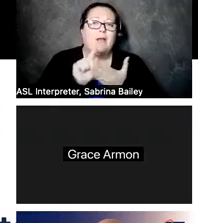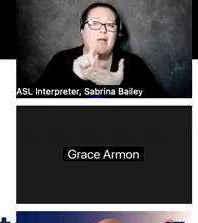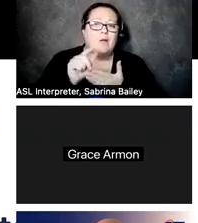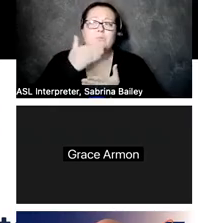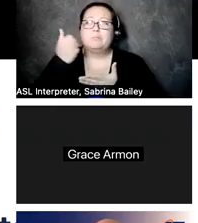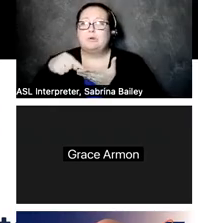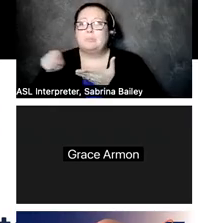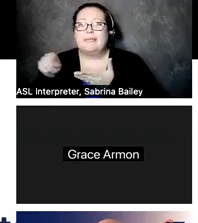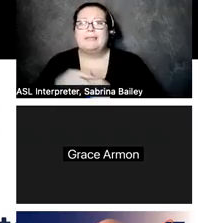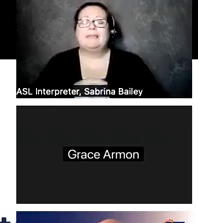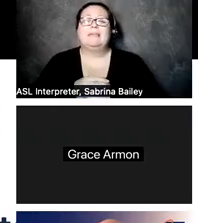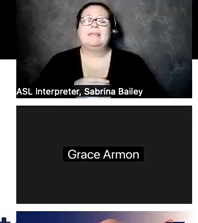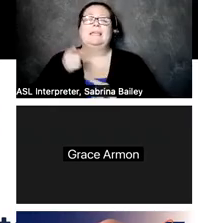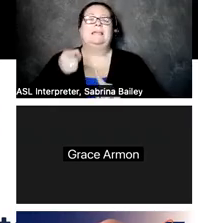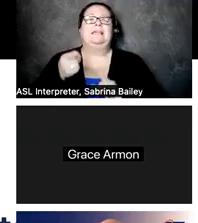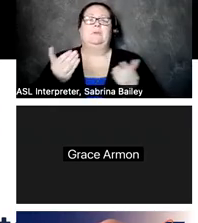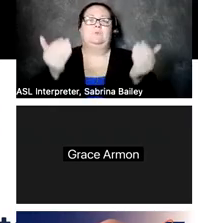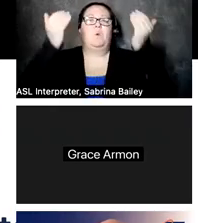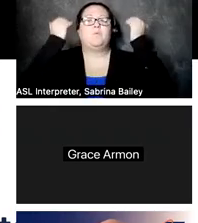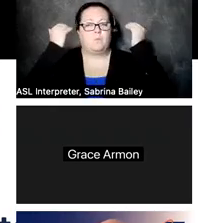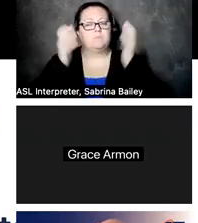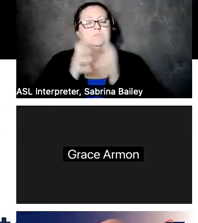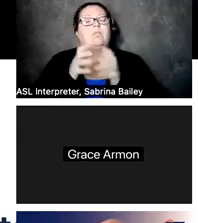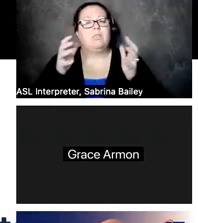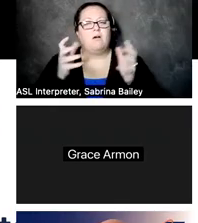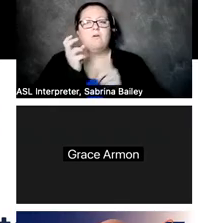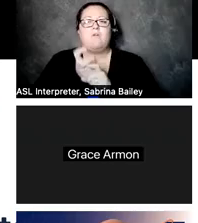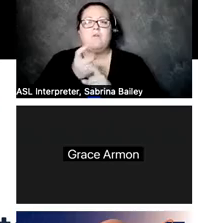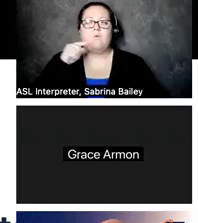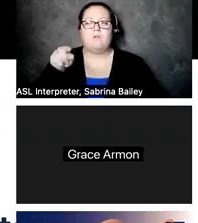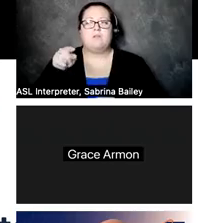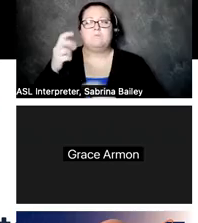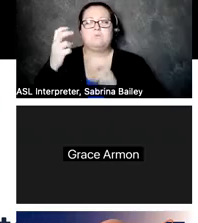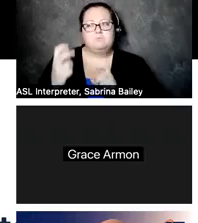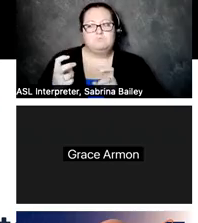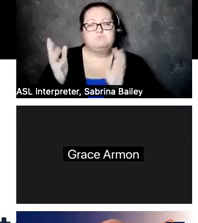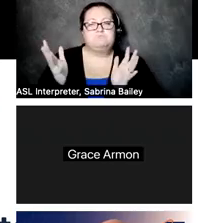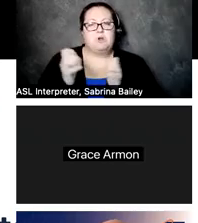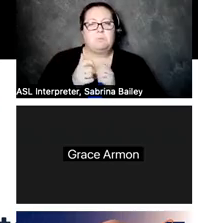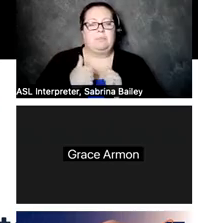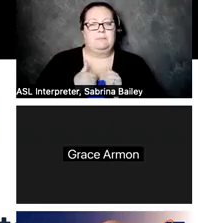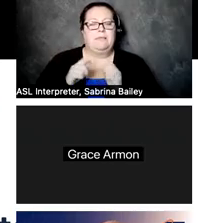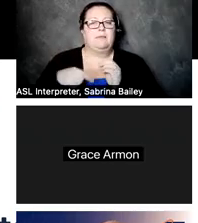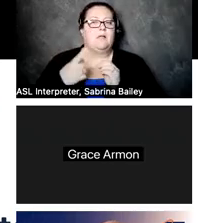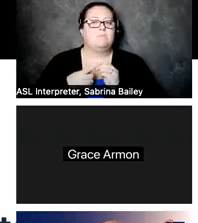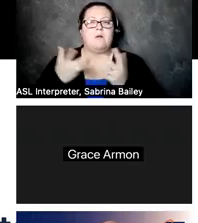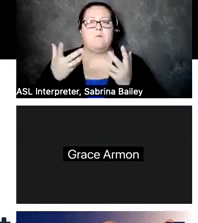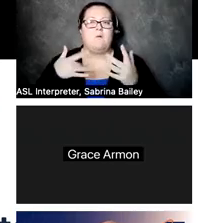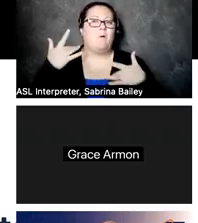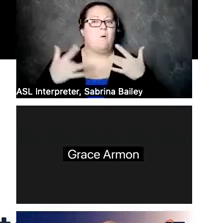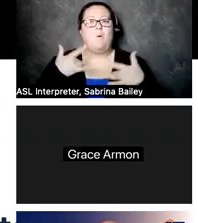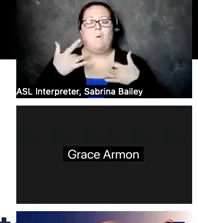pay. So he was overwhelmed a lot. So it was hard for him to sit with me and talk about, the exciting things